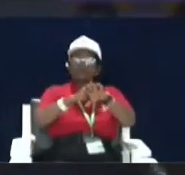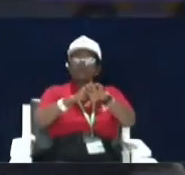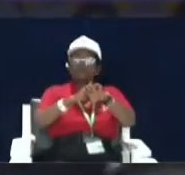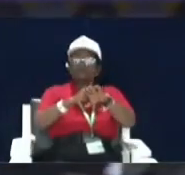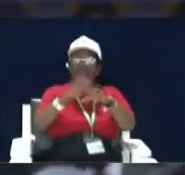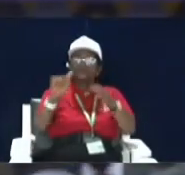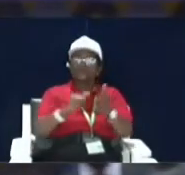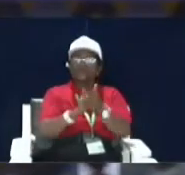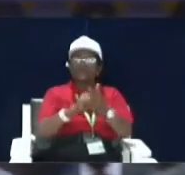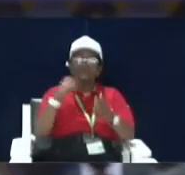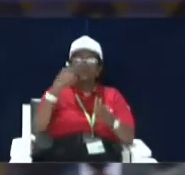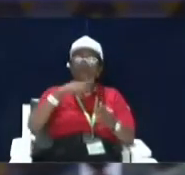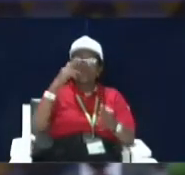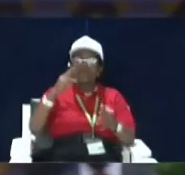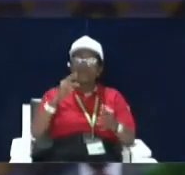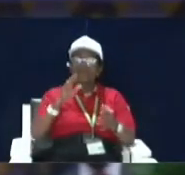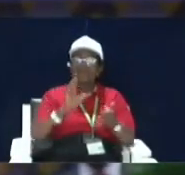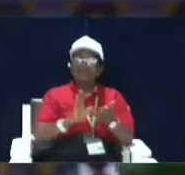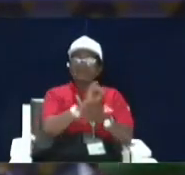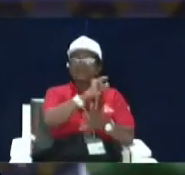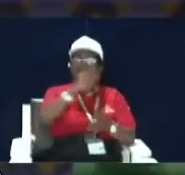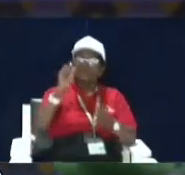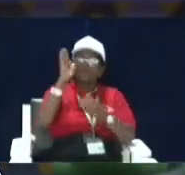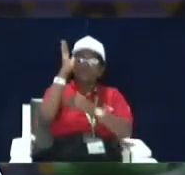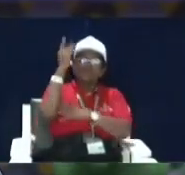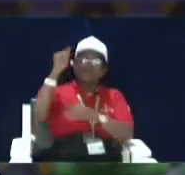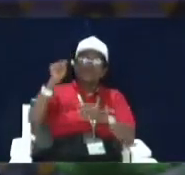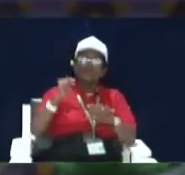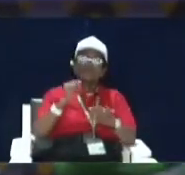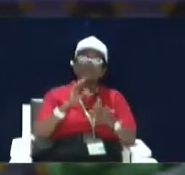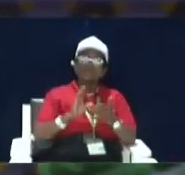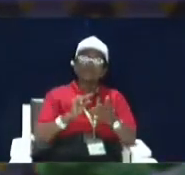those who are trusting God for the fruit of the womb,